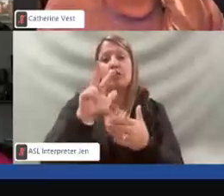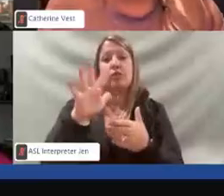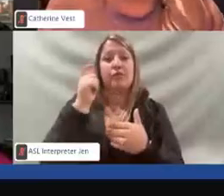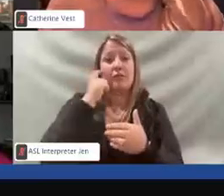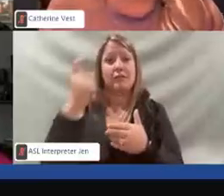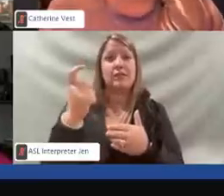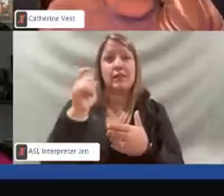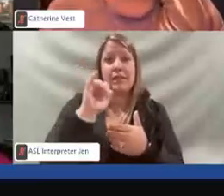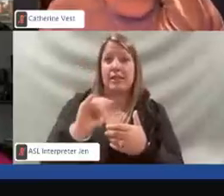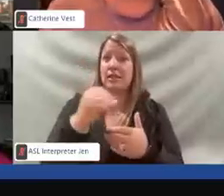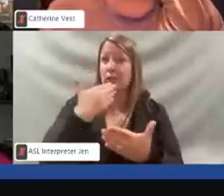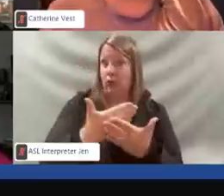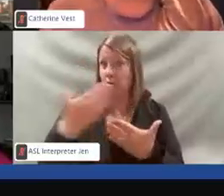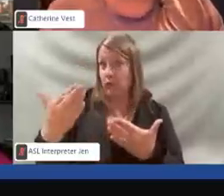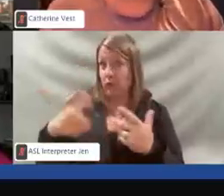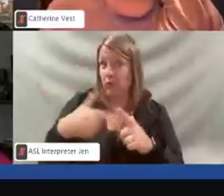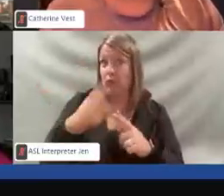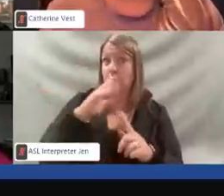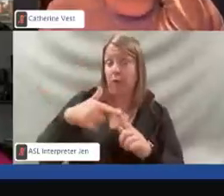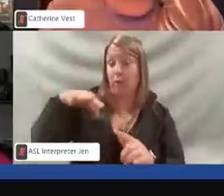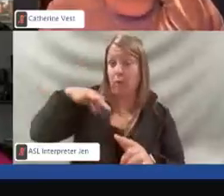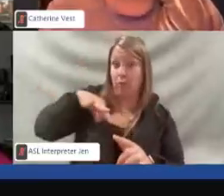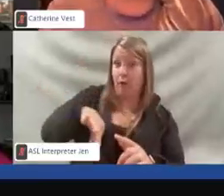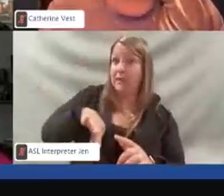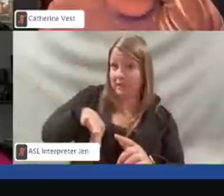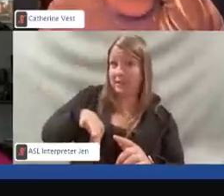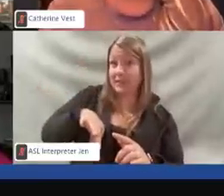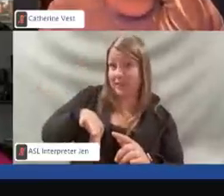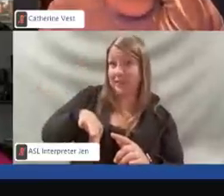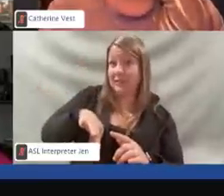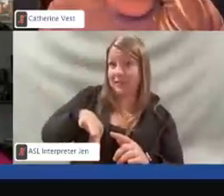$37,595.35, which is a good thing when we're talking about profits.